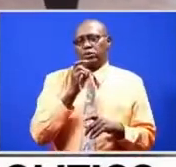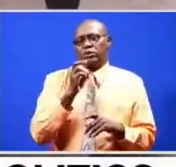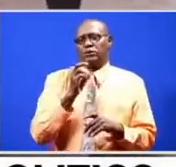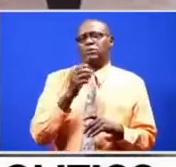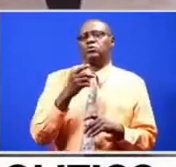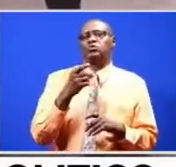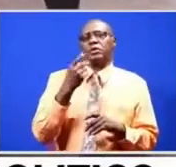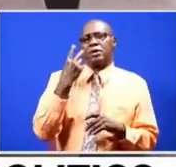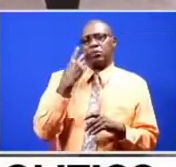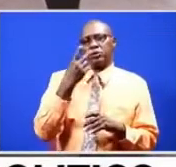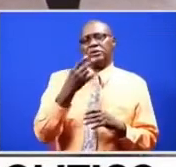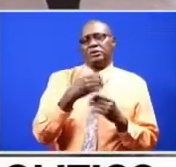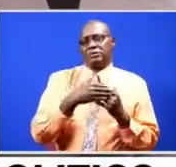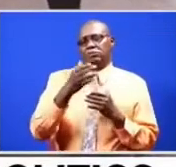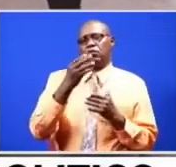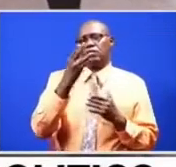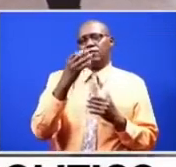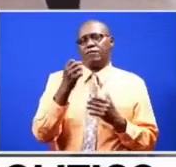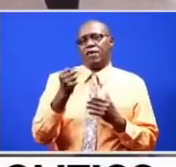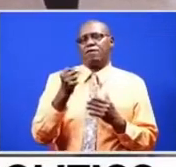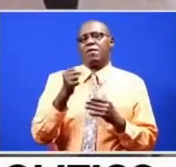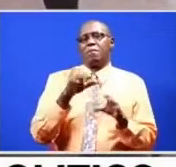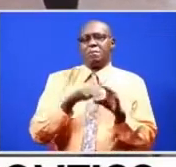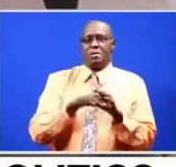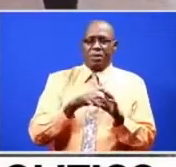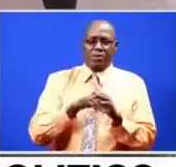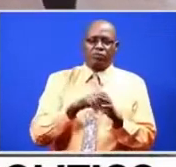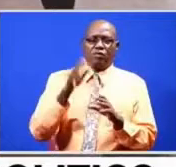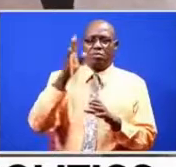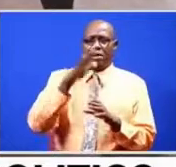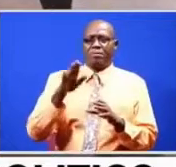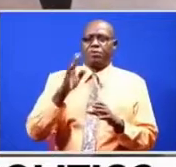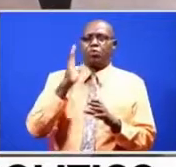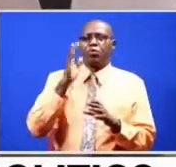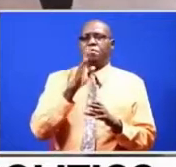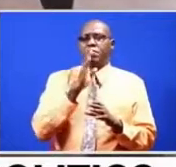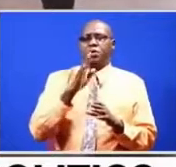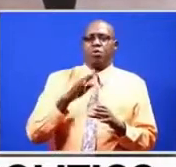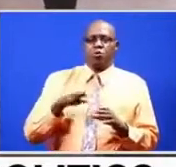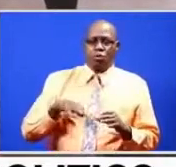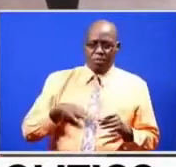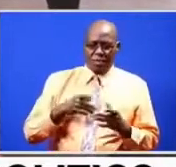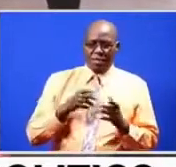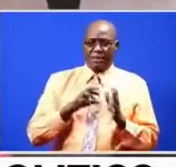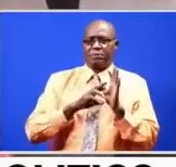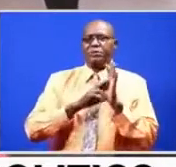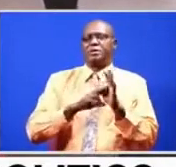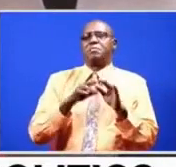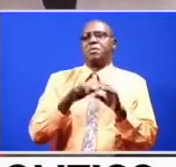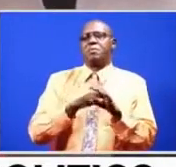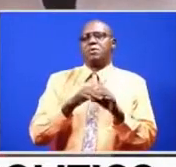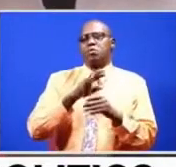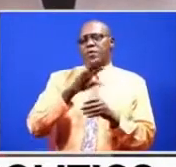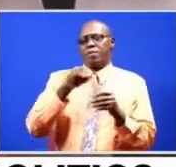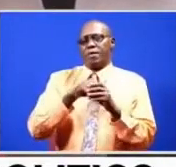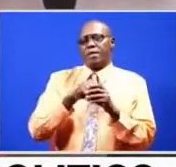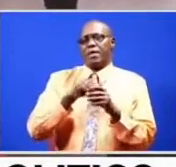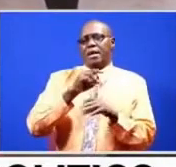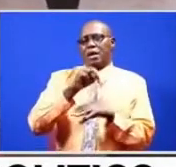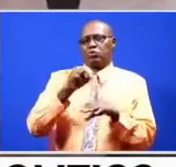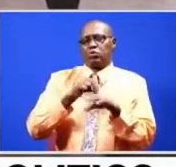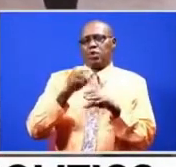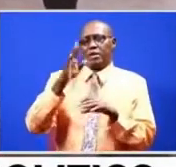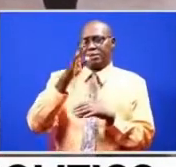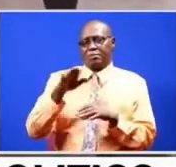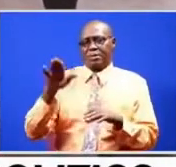45 members of parliament who are going to be women to represent members, their members within the National Assembly.